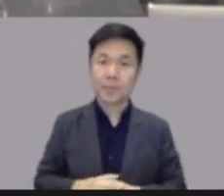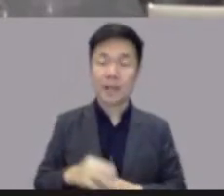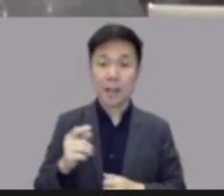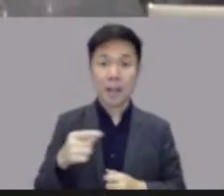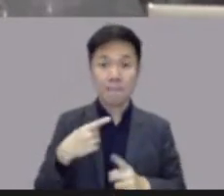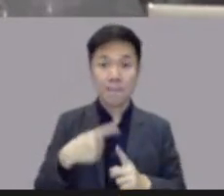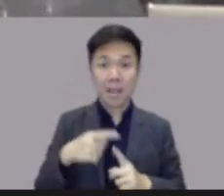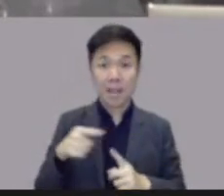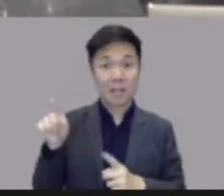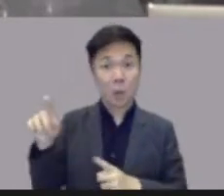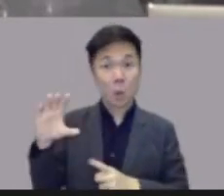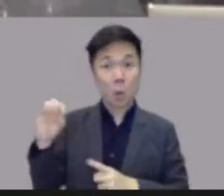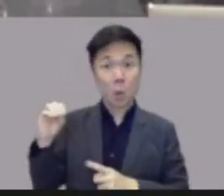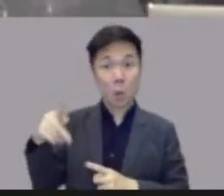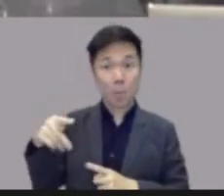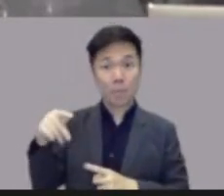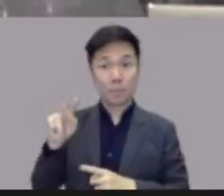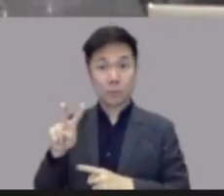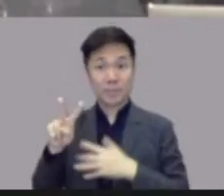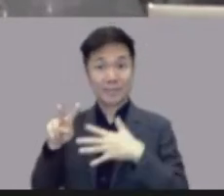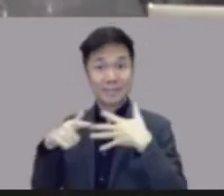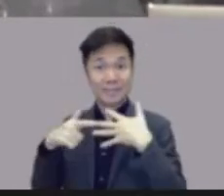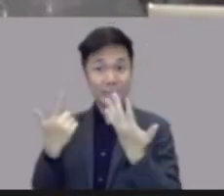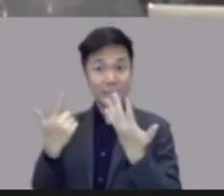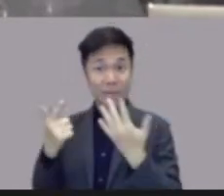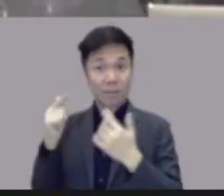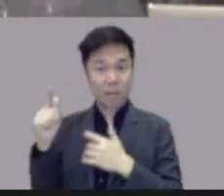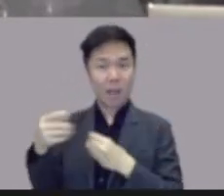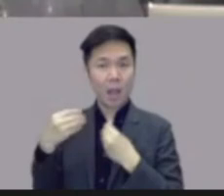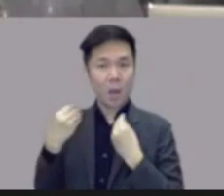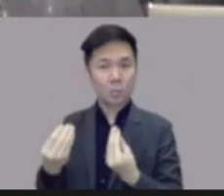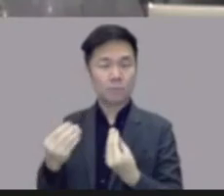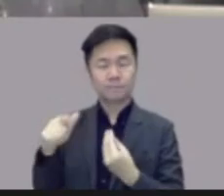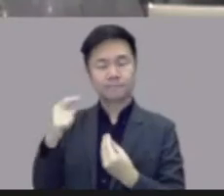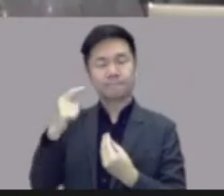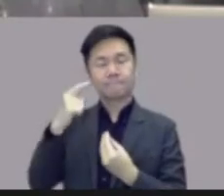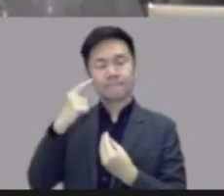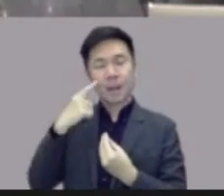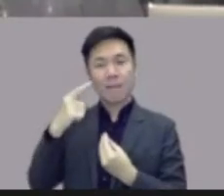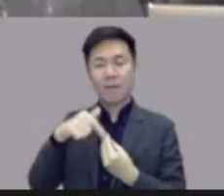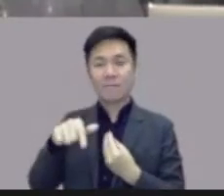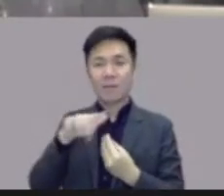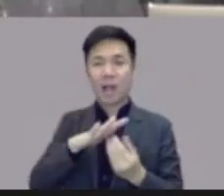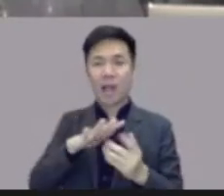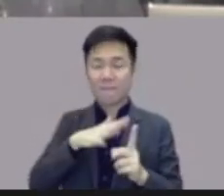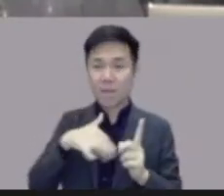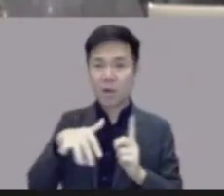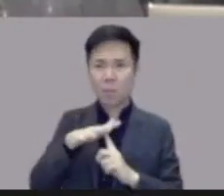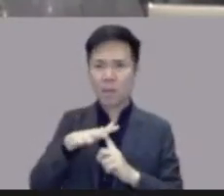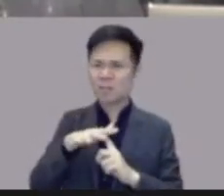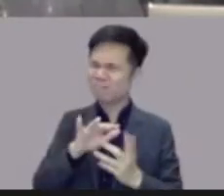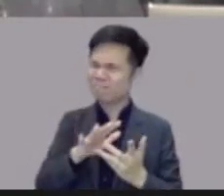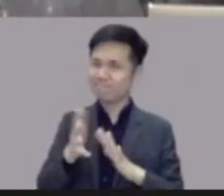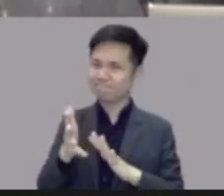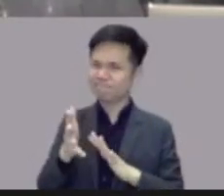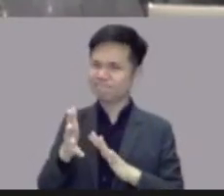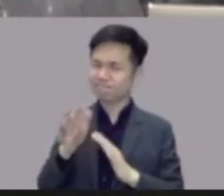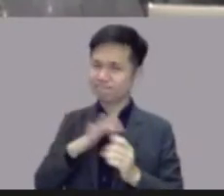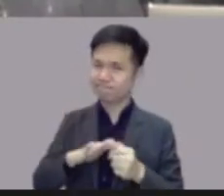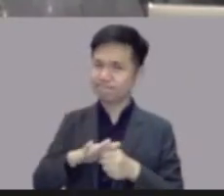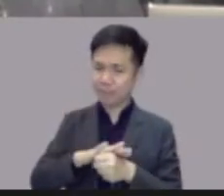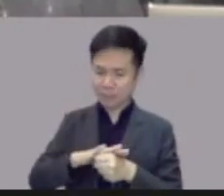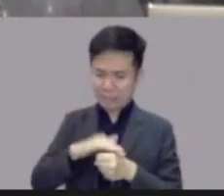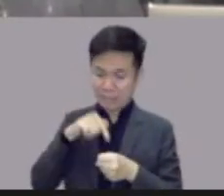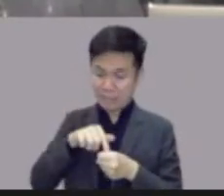27 but we must be able to differentiate between the environmental harm done locally versus the harm